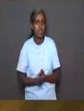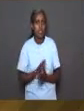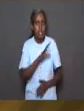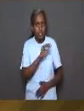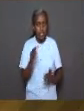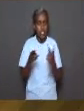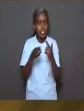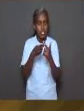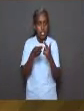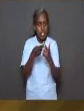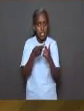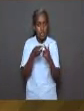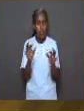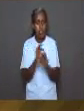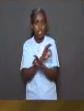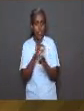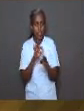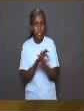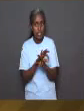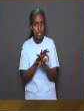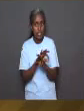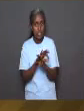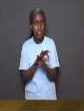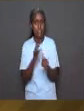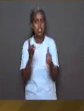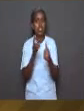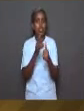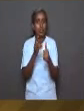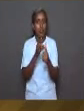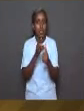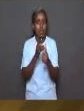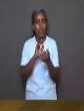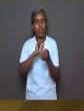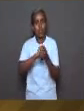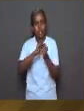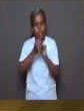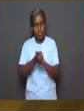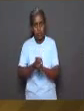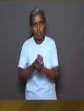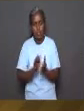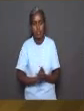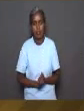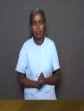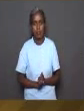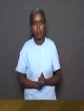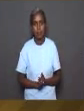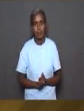the range of a function is the domain of its inverse.